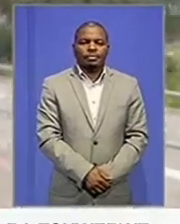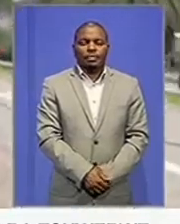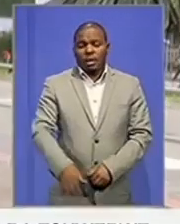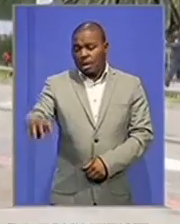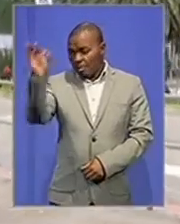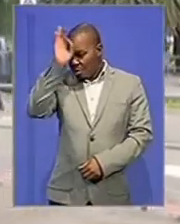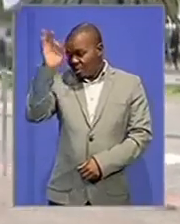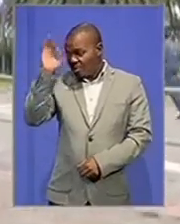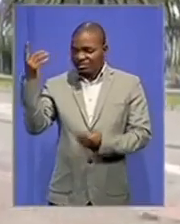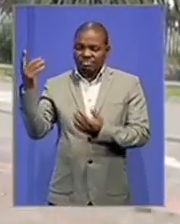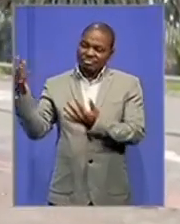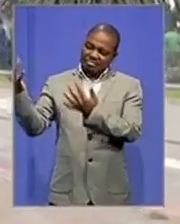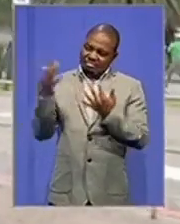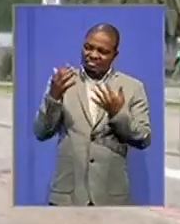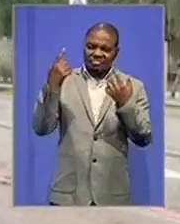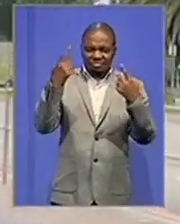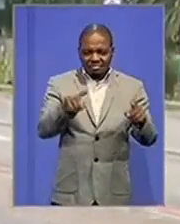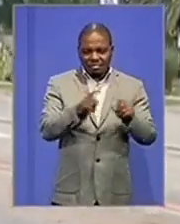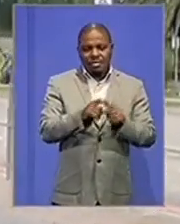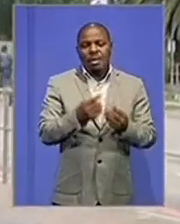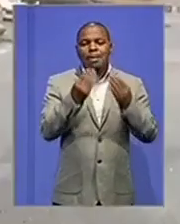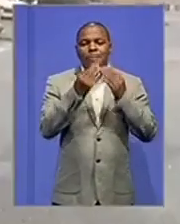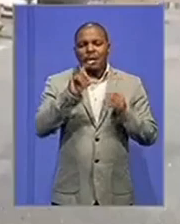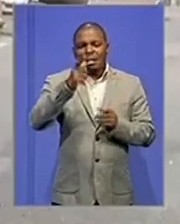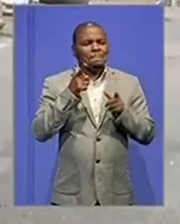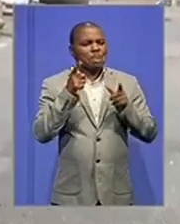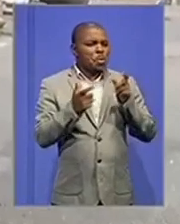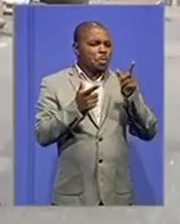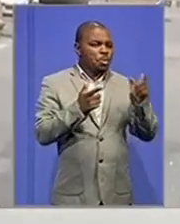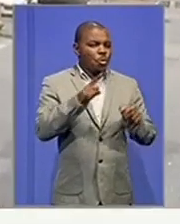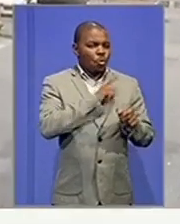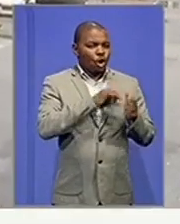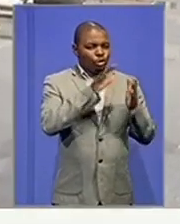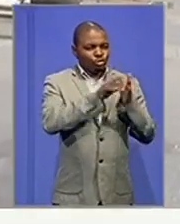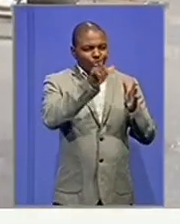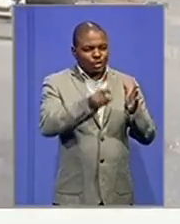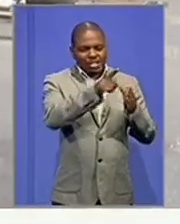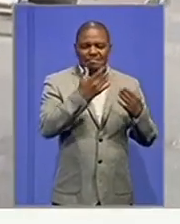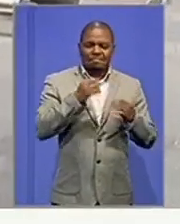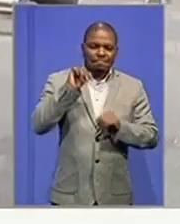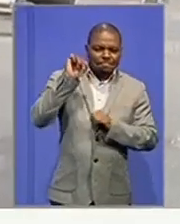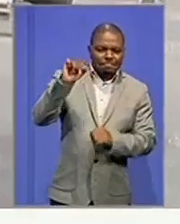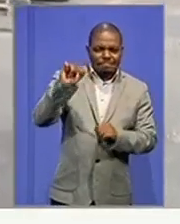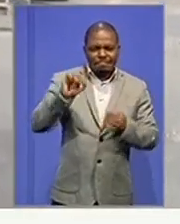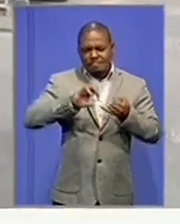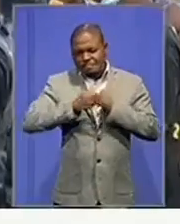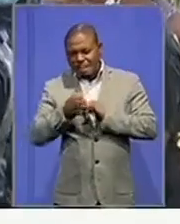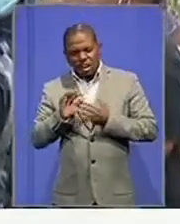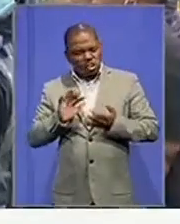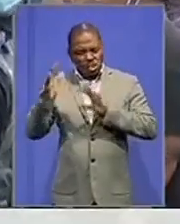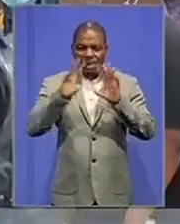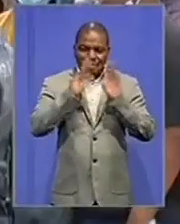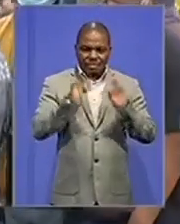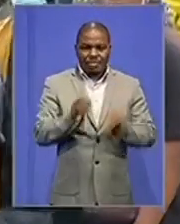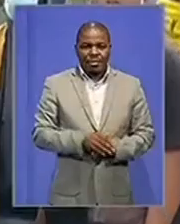Mapodisi a ne a tshwanelwa ke go thuntsa dikulo tsa rraba go phatlhalatsa baithuti bao ba neng ba sa laolesege.